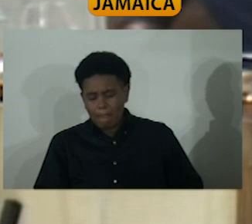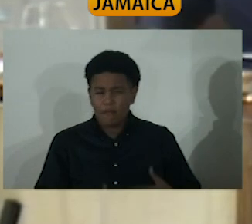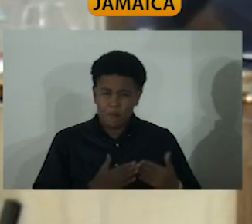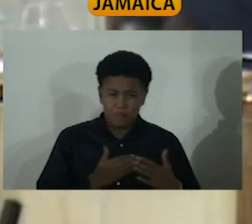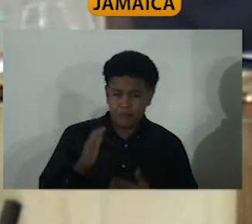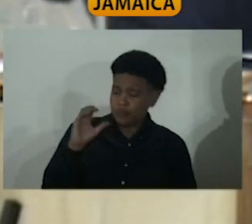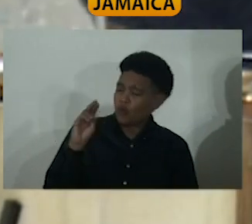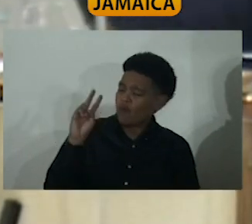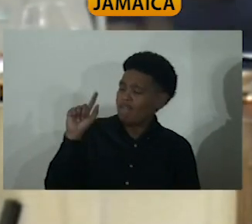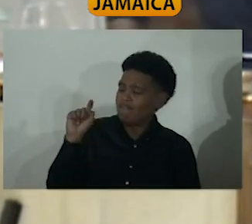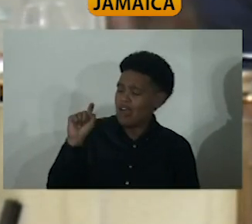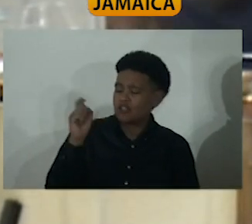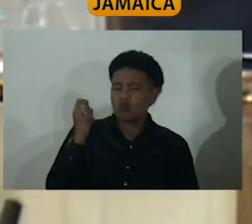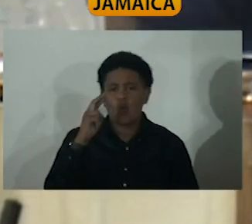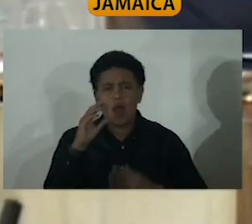the additional